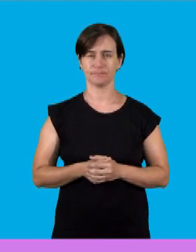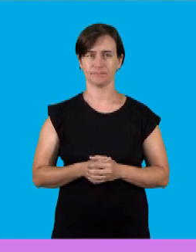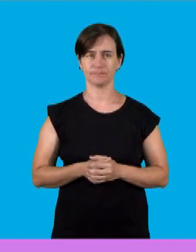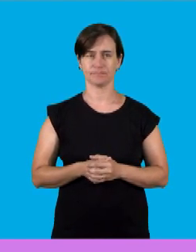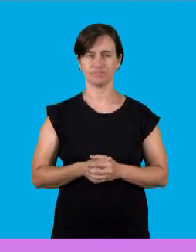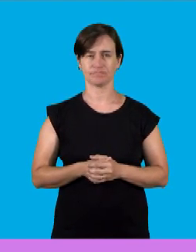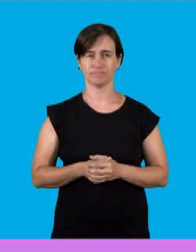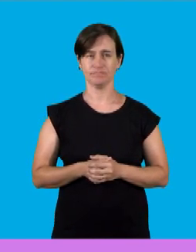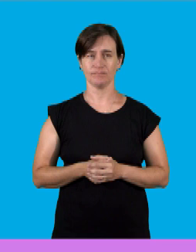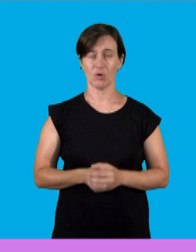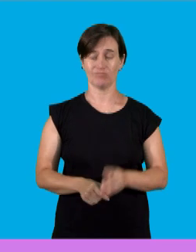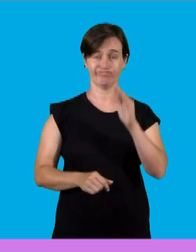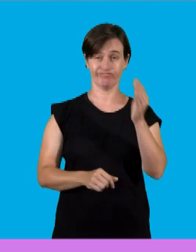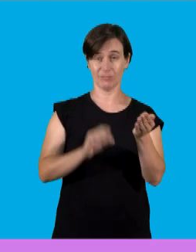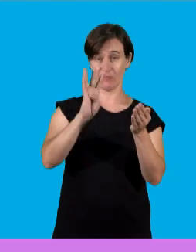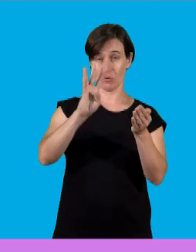my